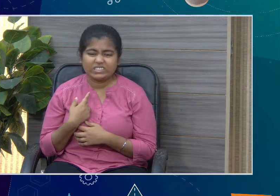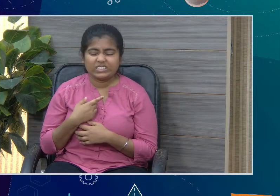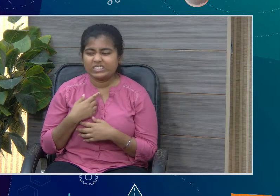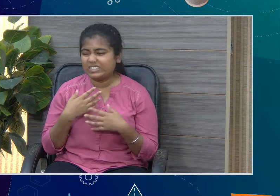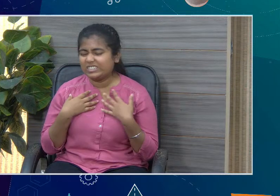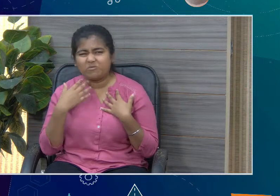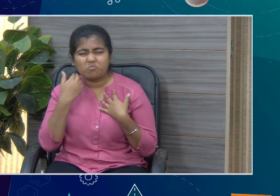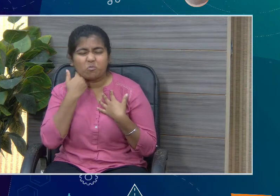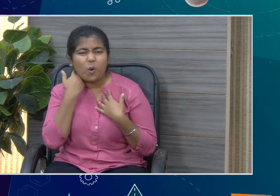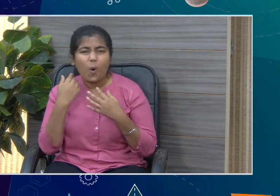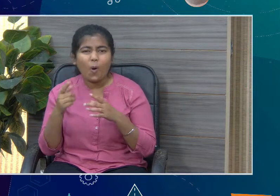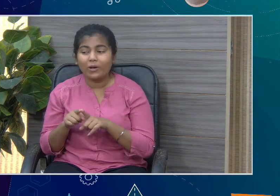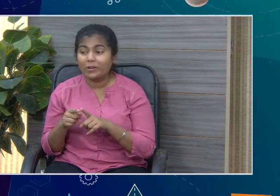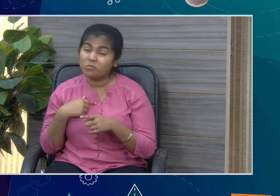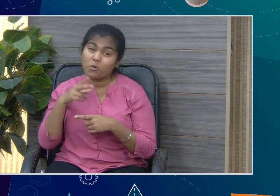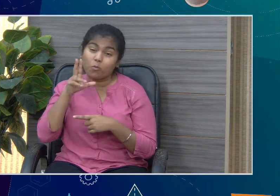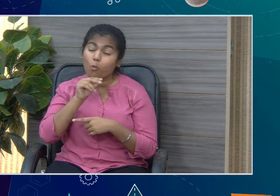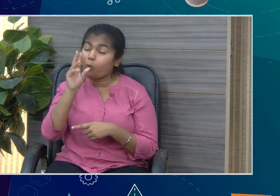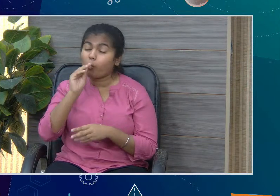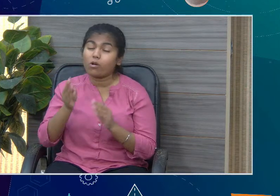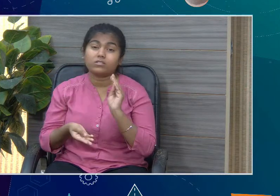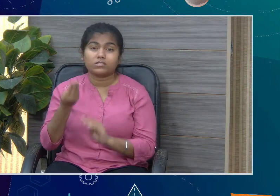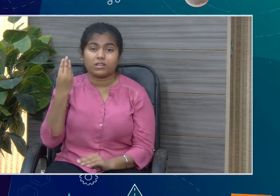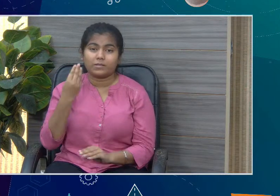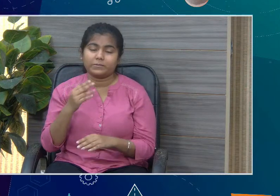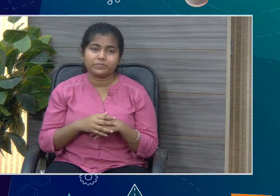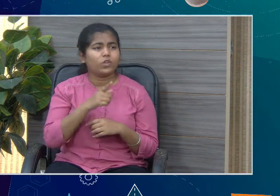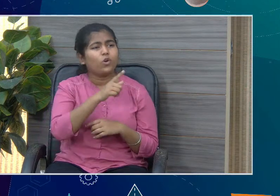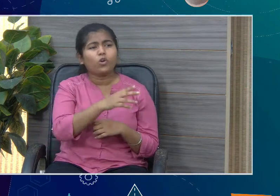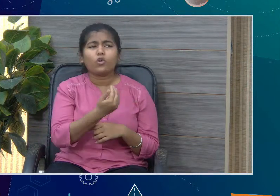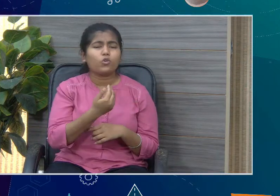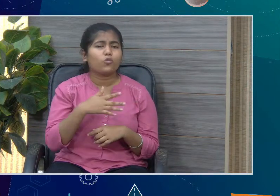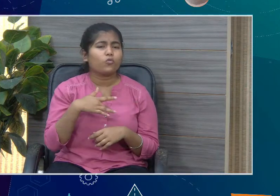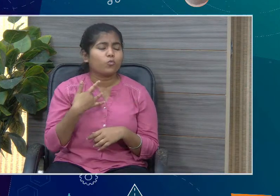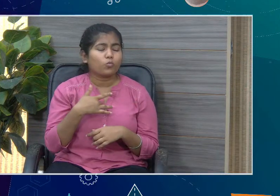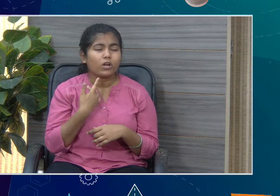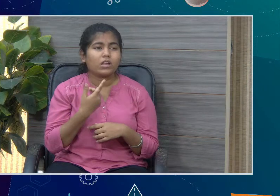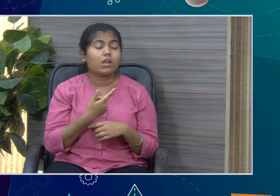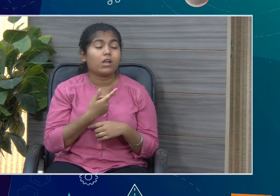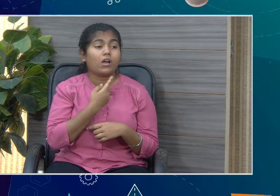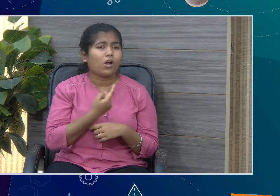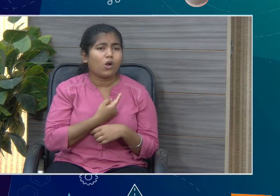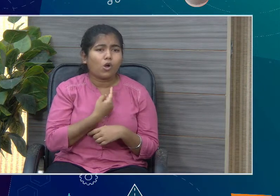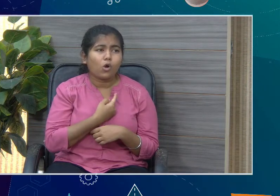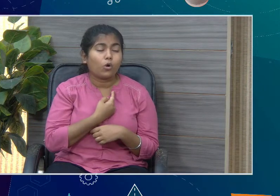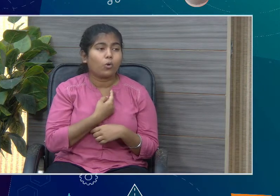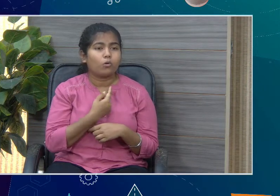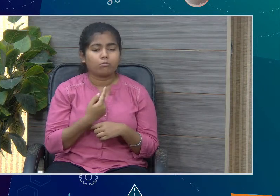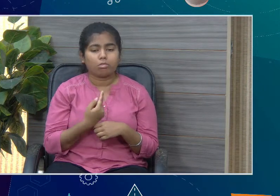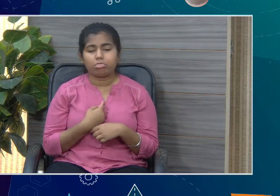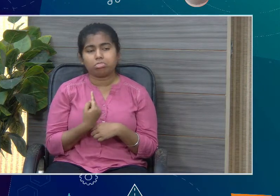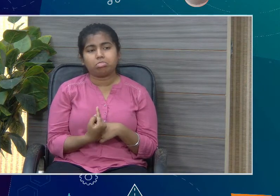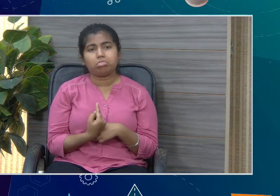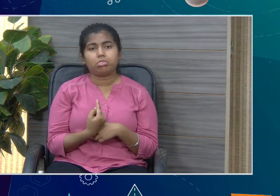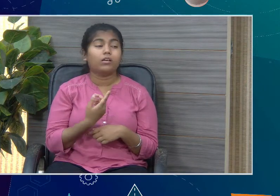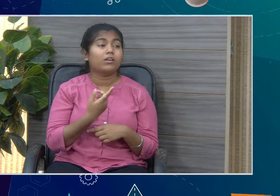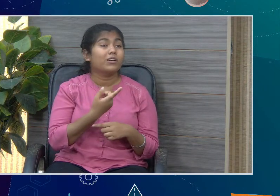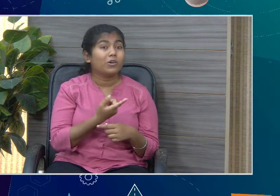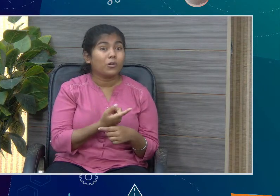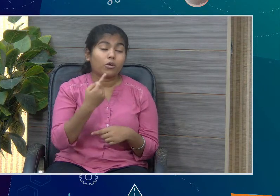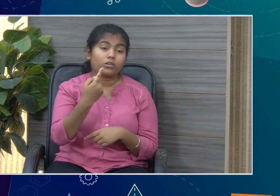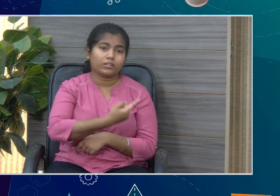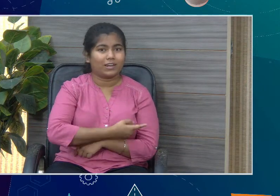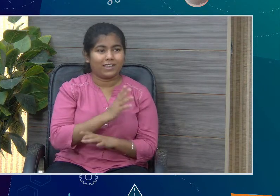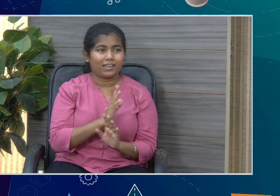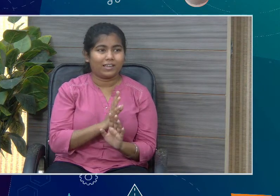you are feeling that you are there lonely just for a day. I'm not talking about a day. What if you